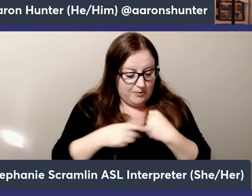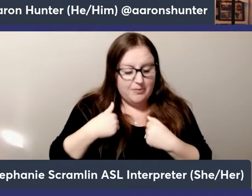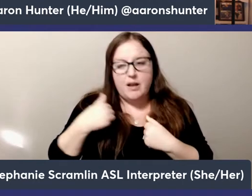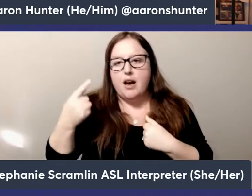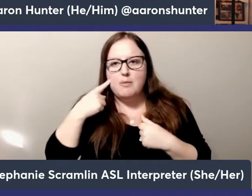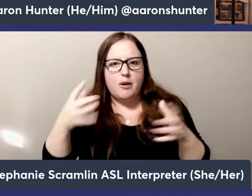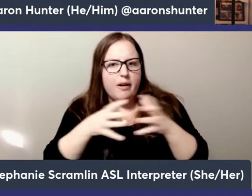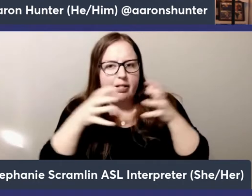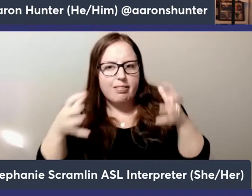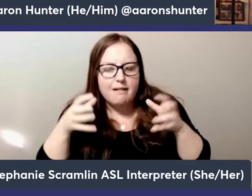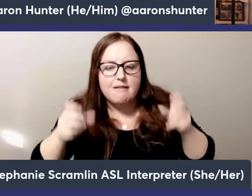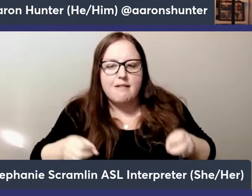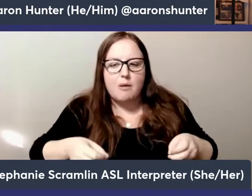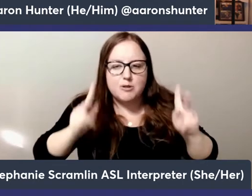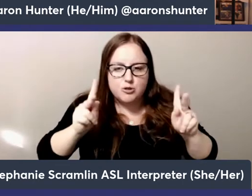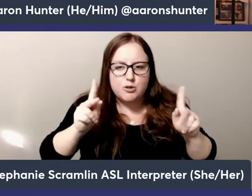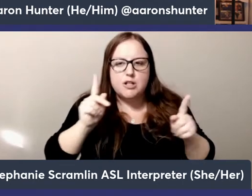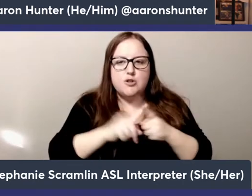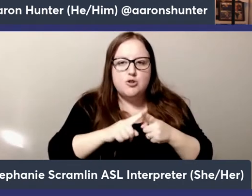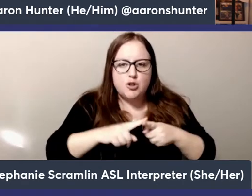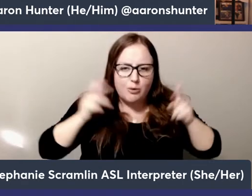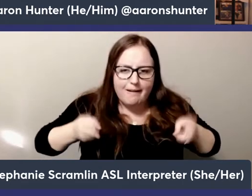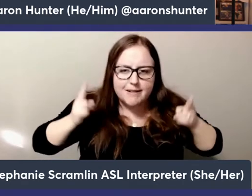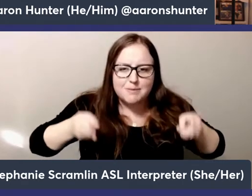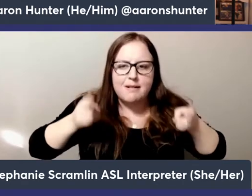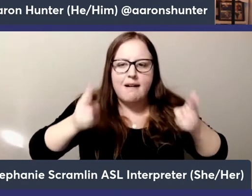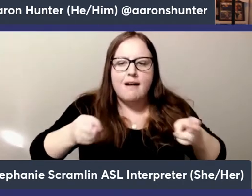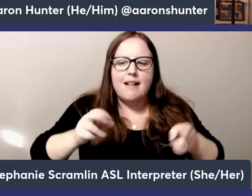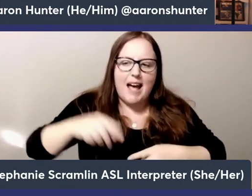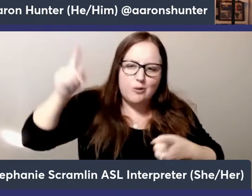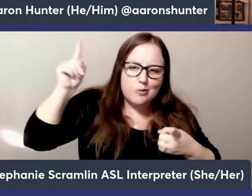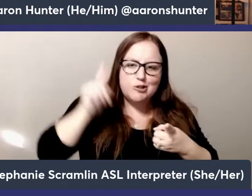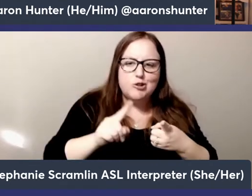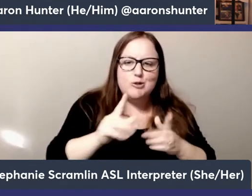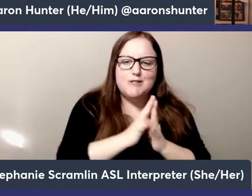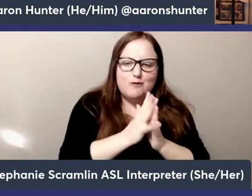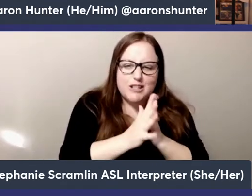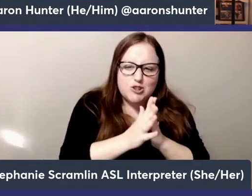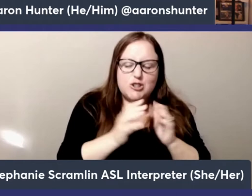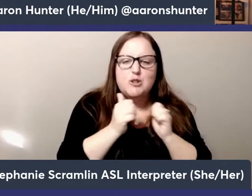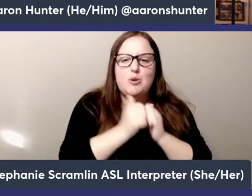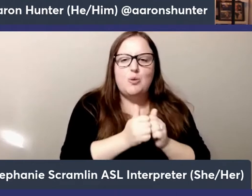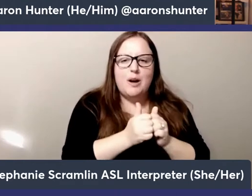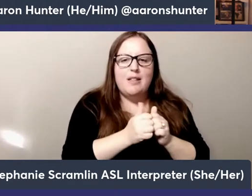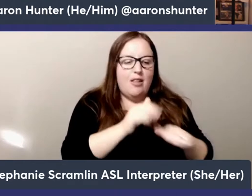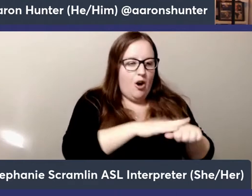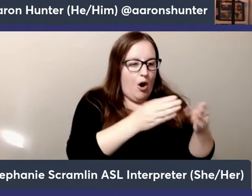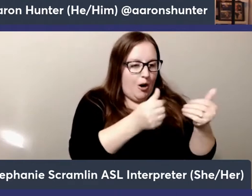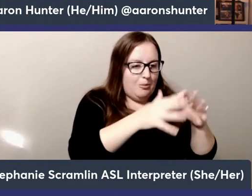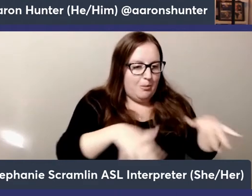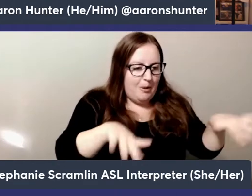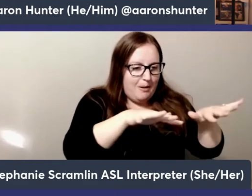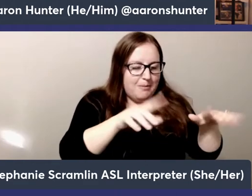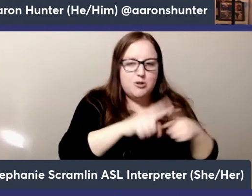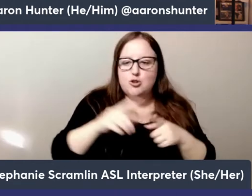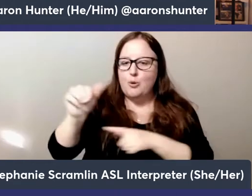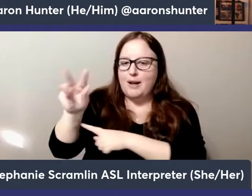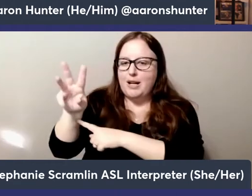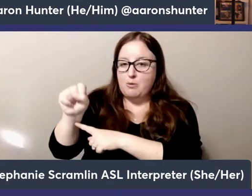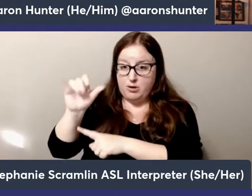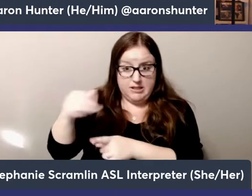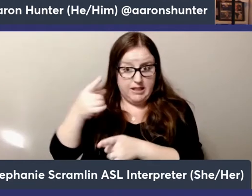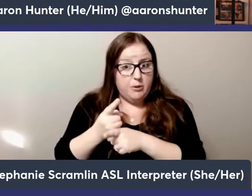of opportunities to expedite and also reduce the friction between cutting over from an on-prem migration into AWS. Is that